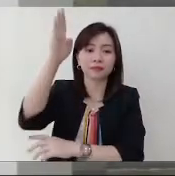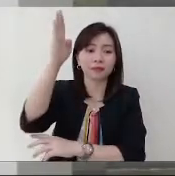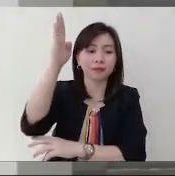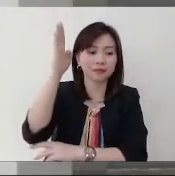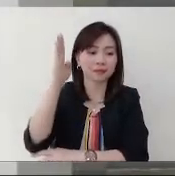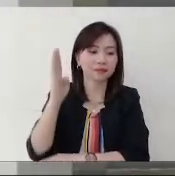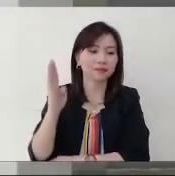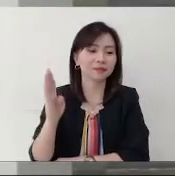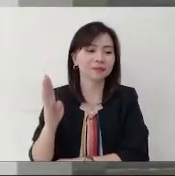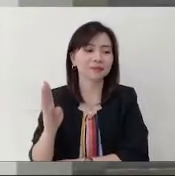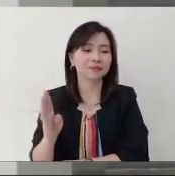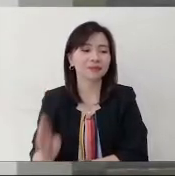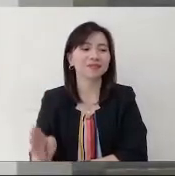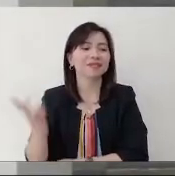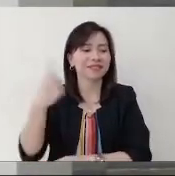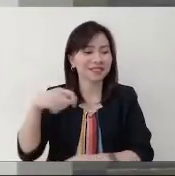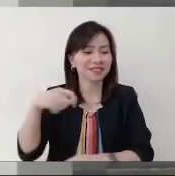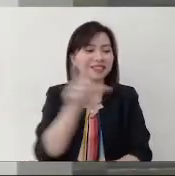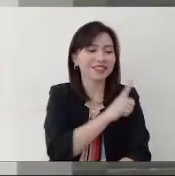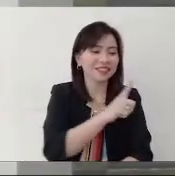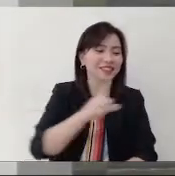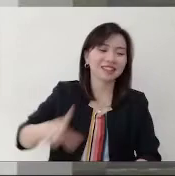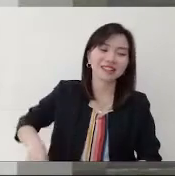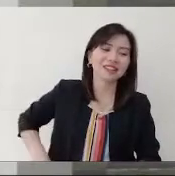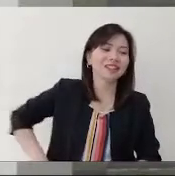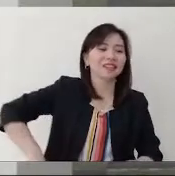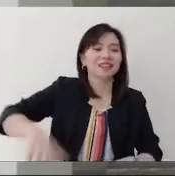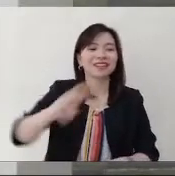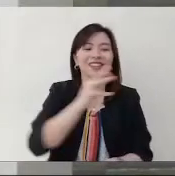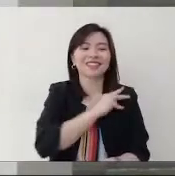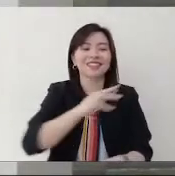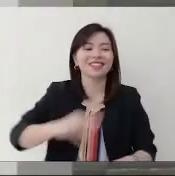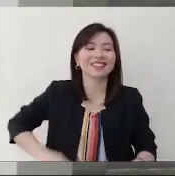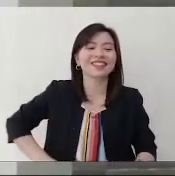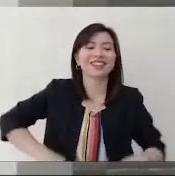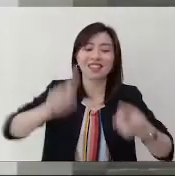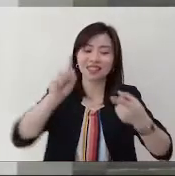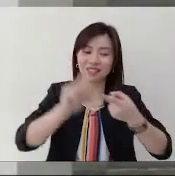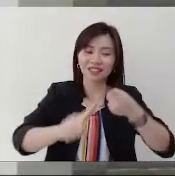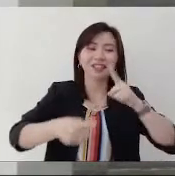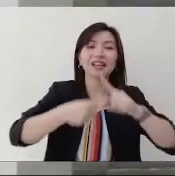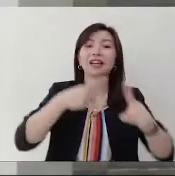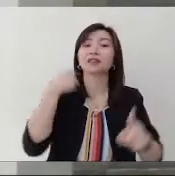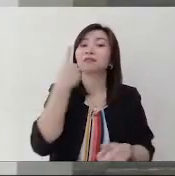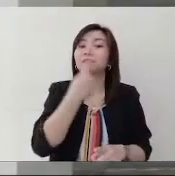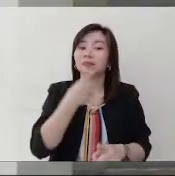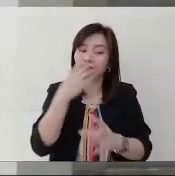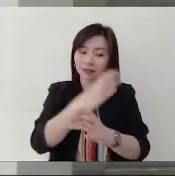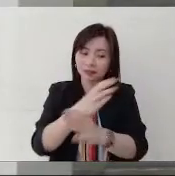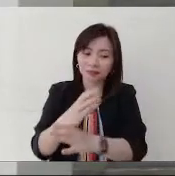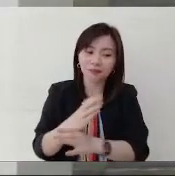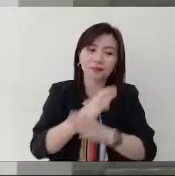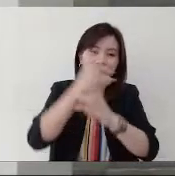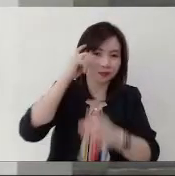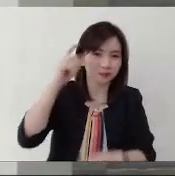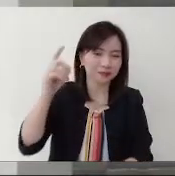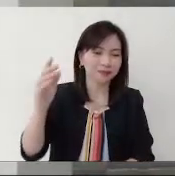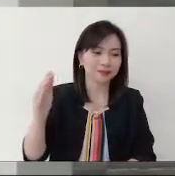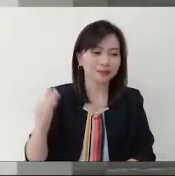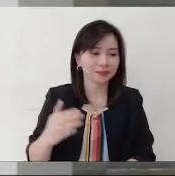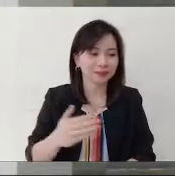Almighty God, the Living Master, is a friend who cares for